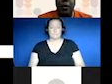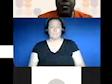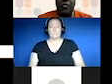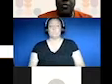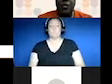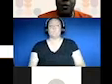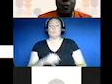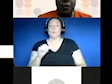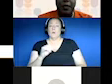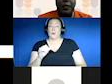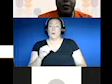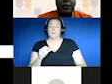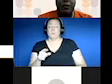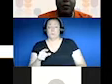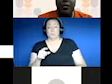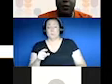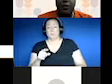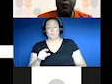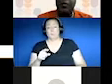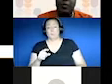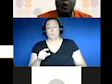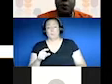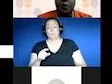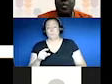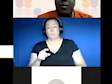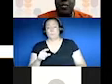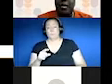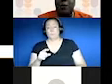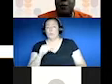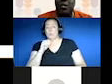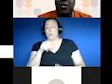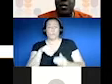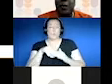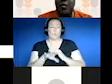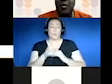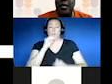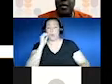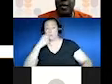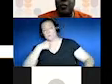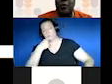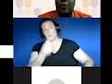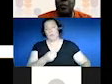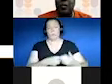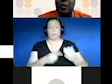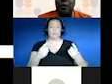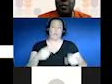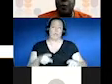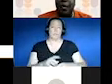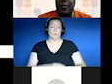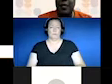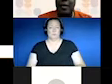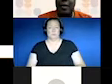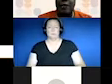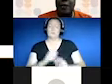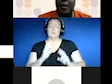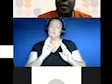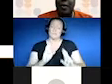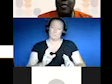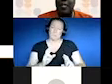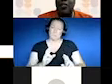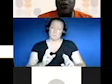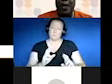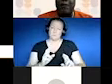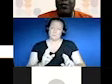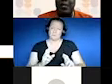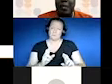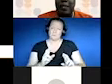Also, as a practitioner, don't come into a home and dictate what should happen in that household. Respect the life